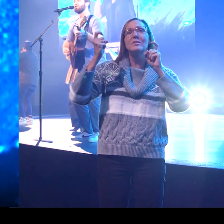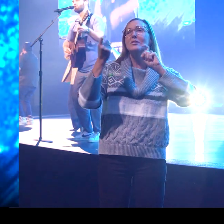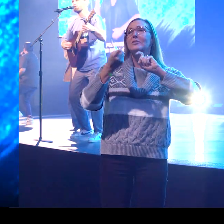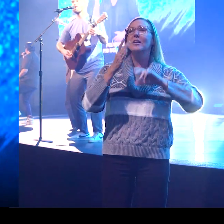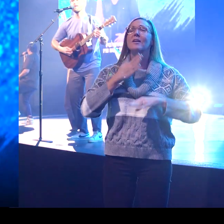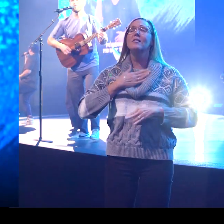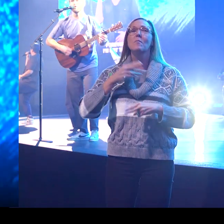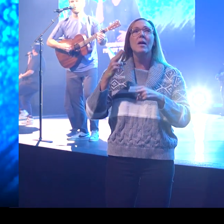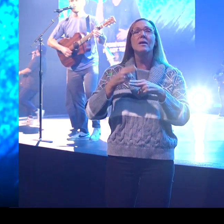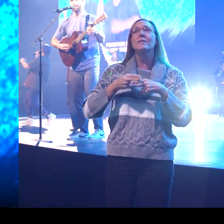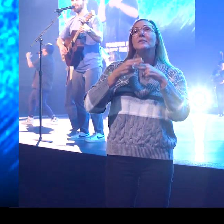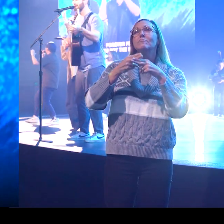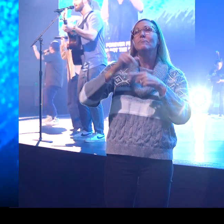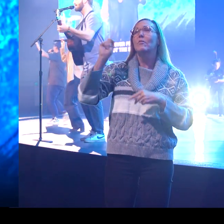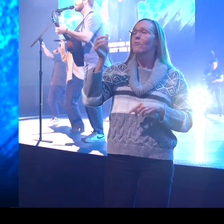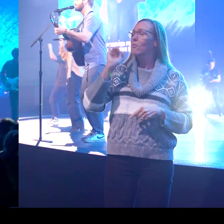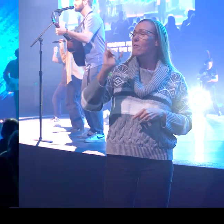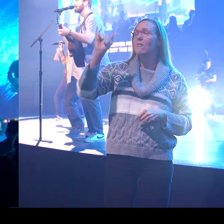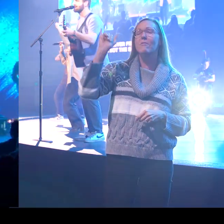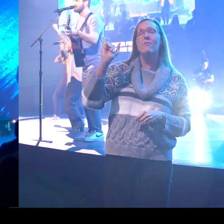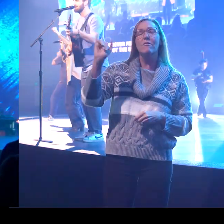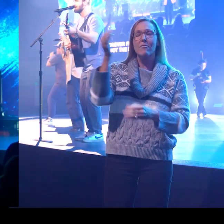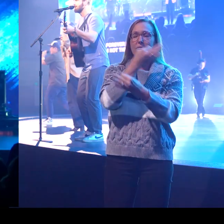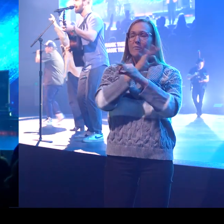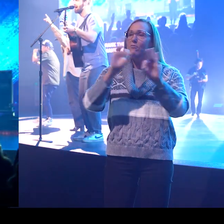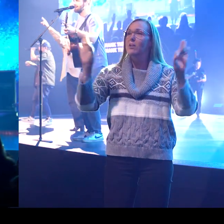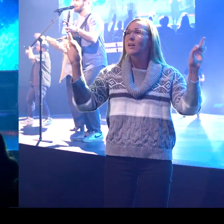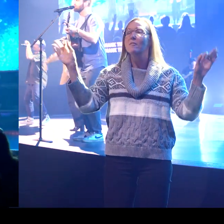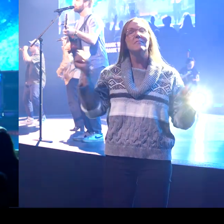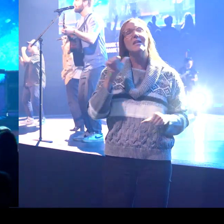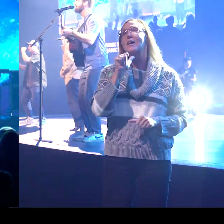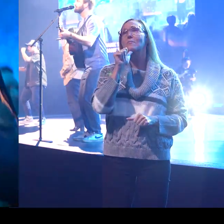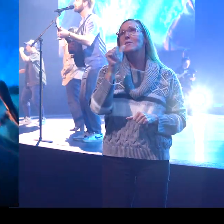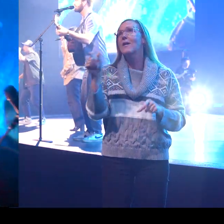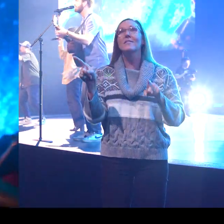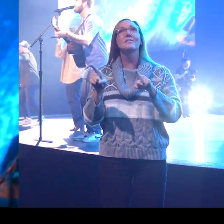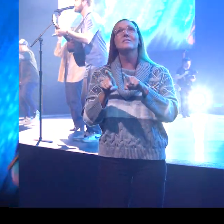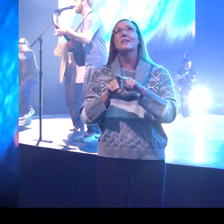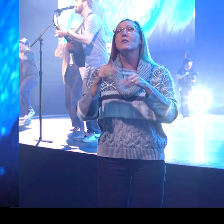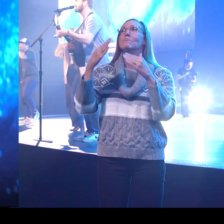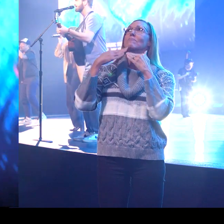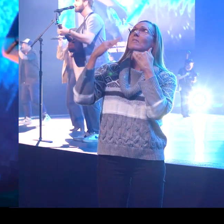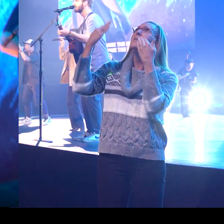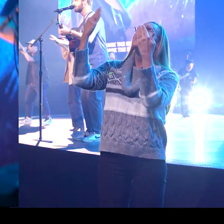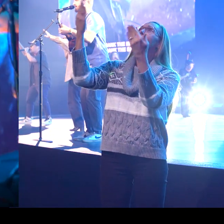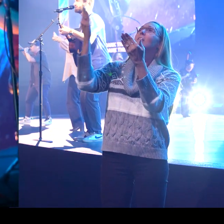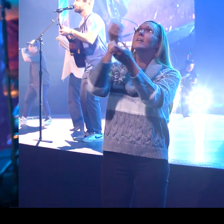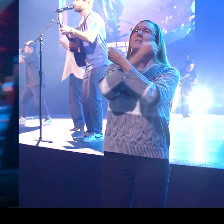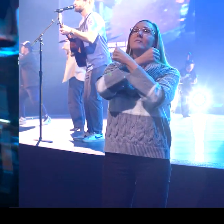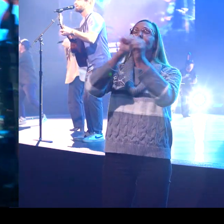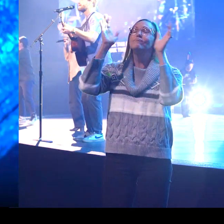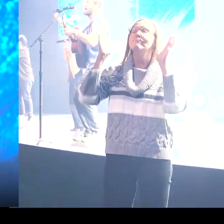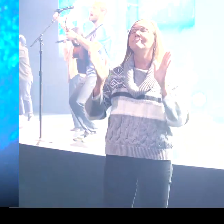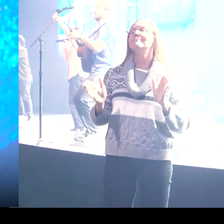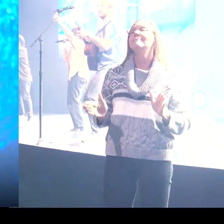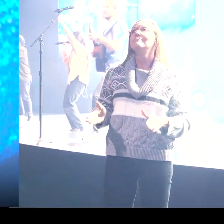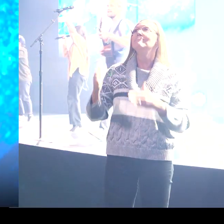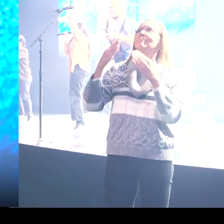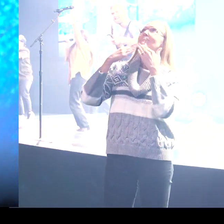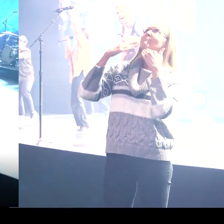name. Forever free, I'm not the same. I thank the Master, I thank the Savior.